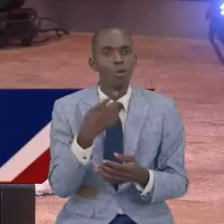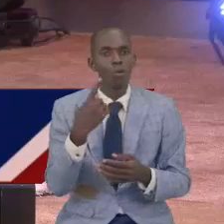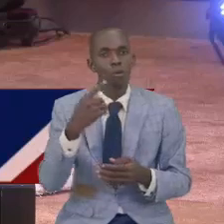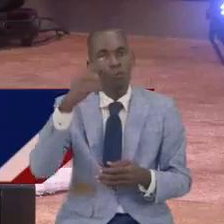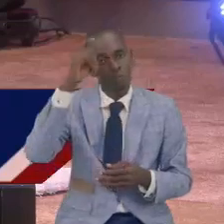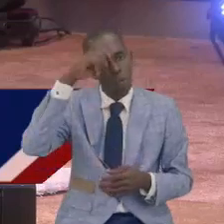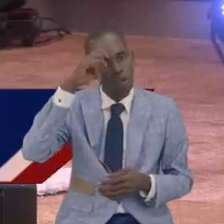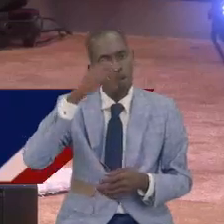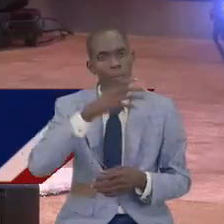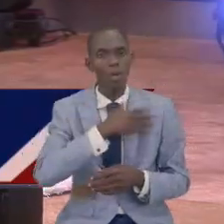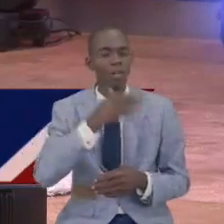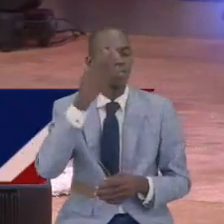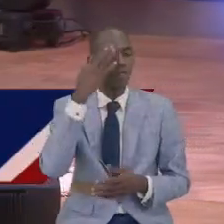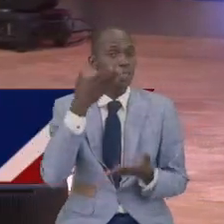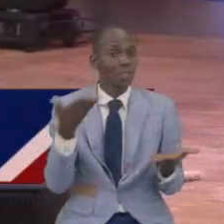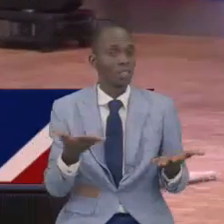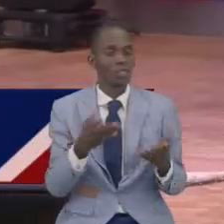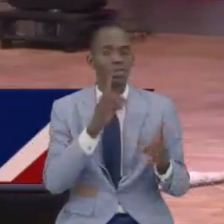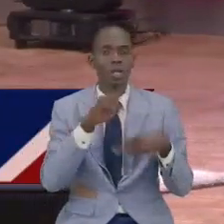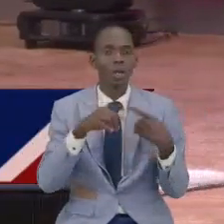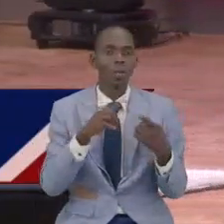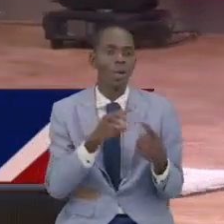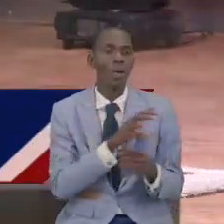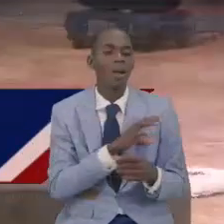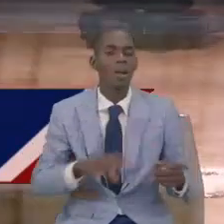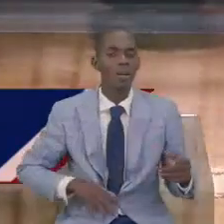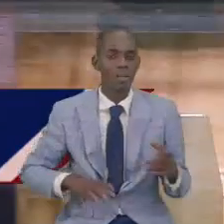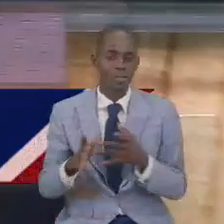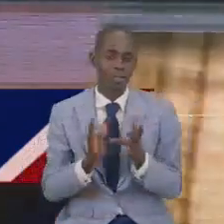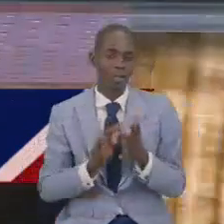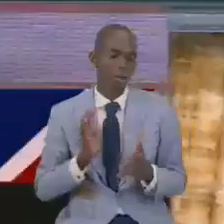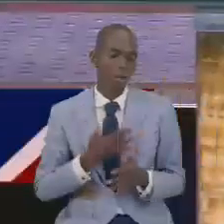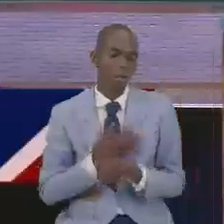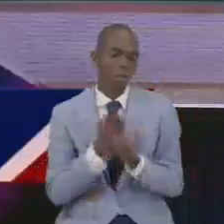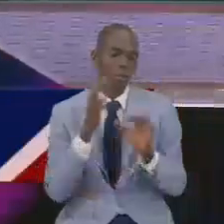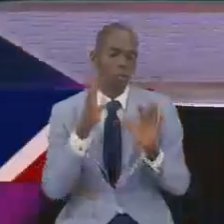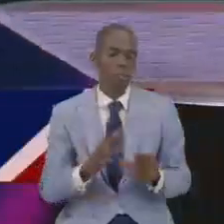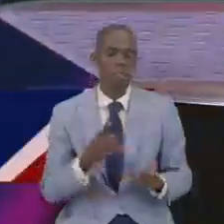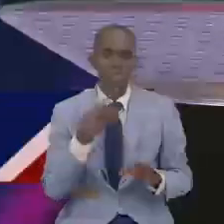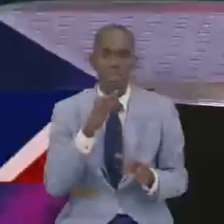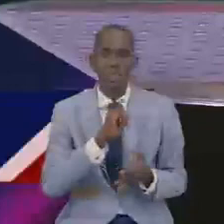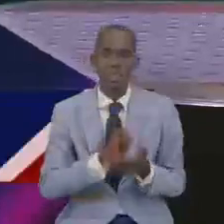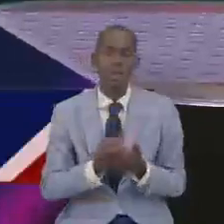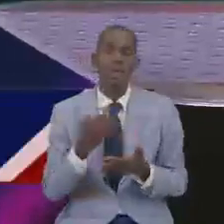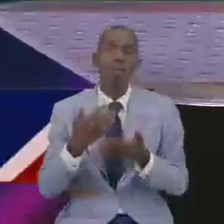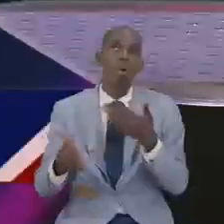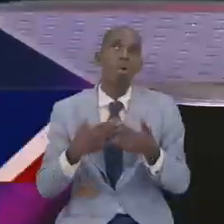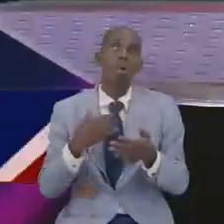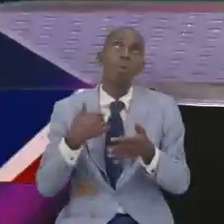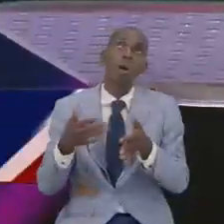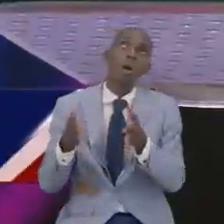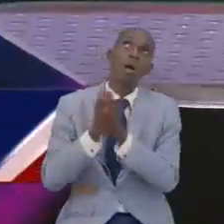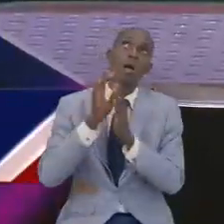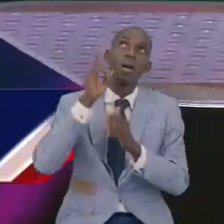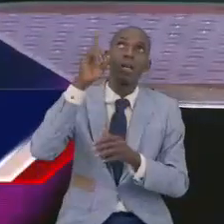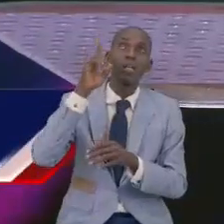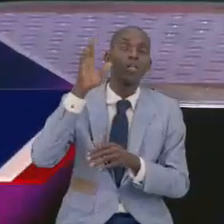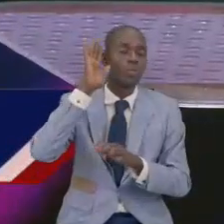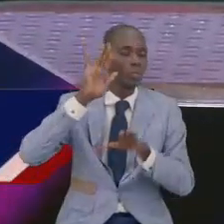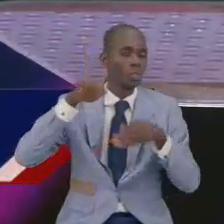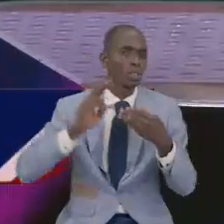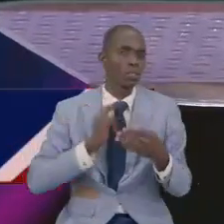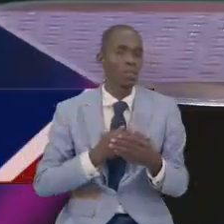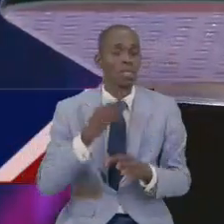Christ, our own Savior, who says whatever we ask him, he will give us. If anyone lacks wisdom, let